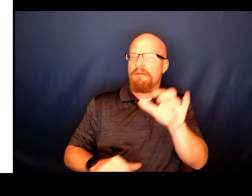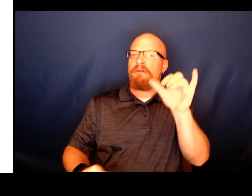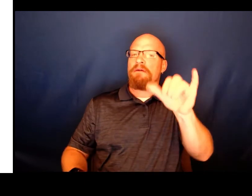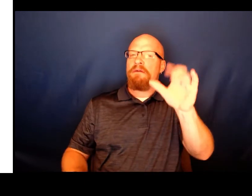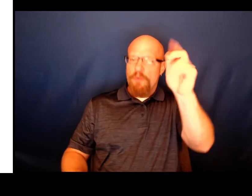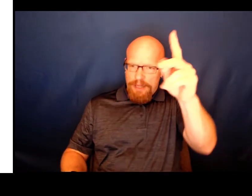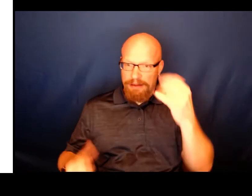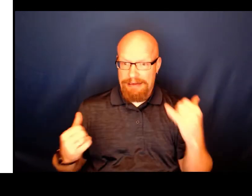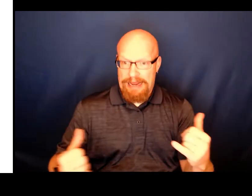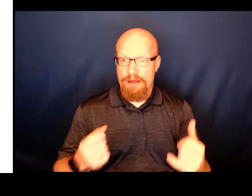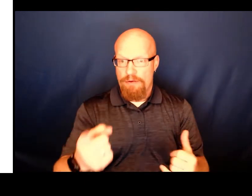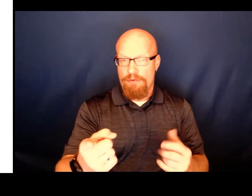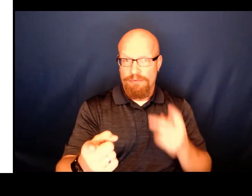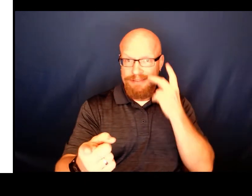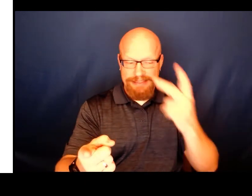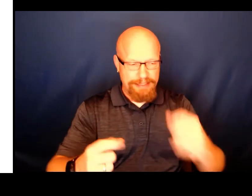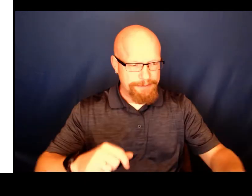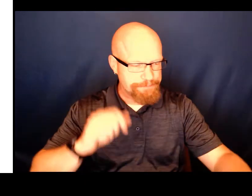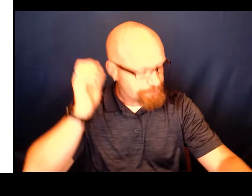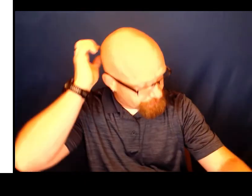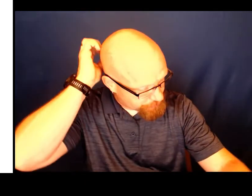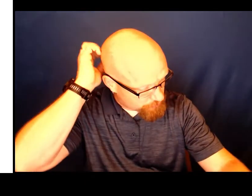the next example, we're going to divide.